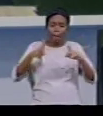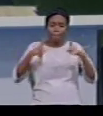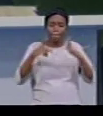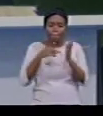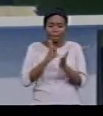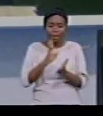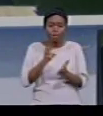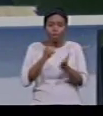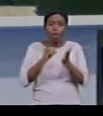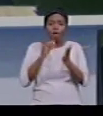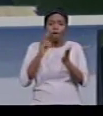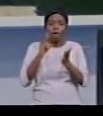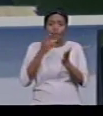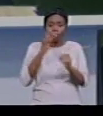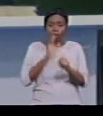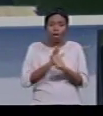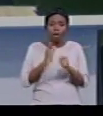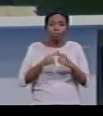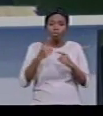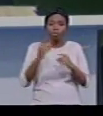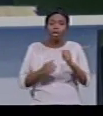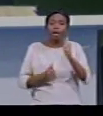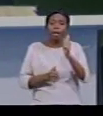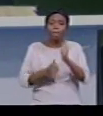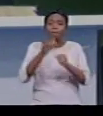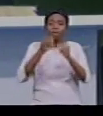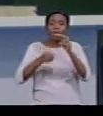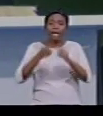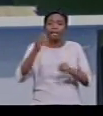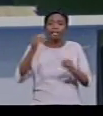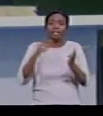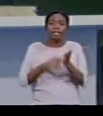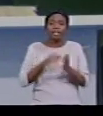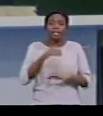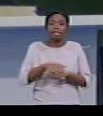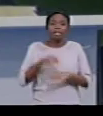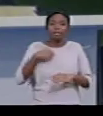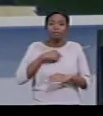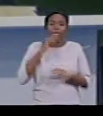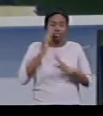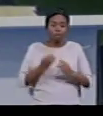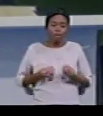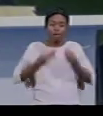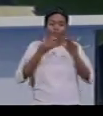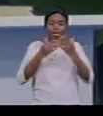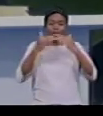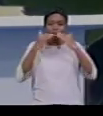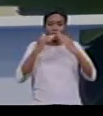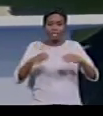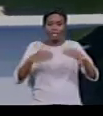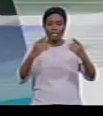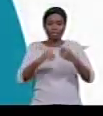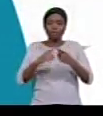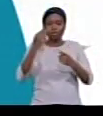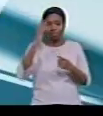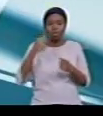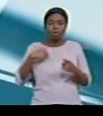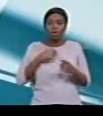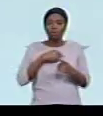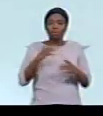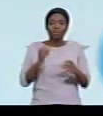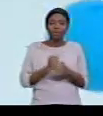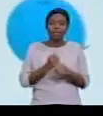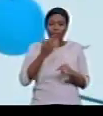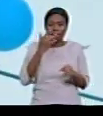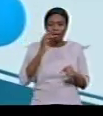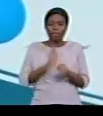Most High. This night, we are going to offer thanksgiving to the Lord. We are going to pay vow of praises and